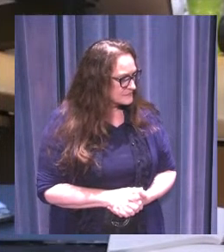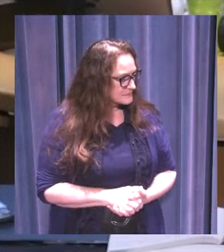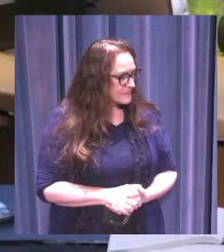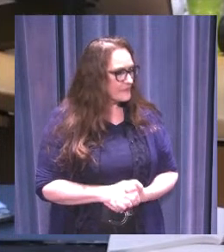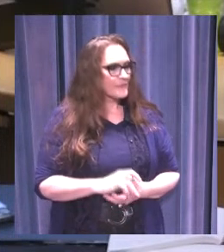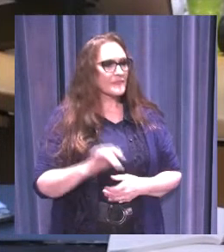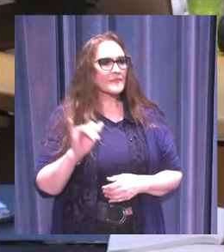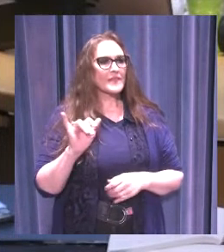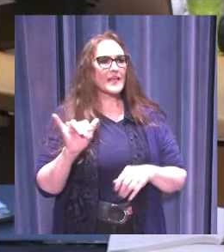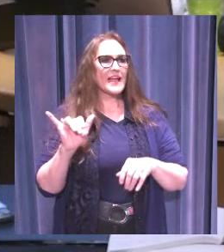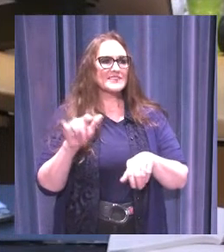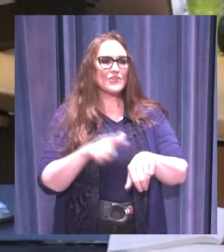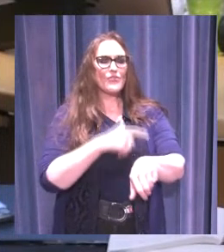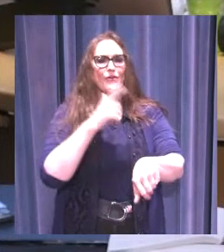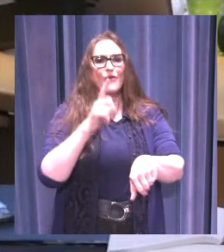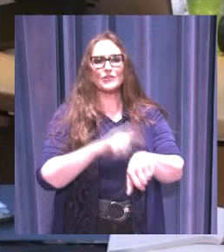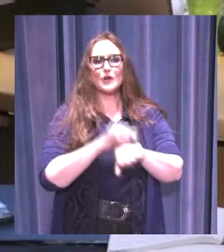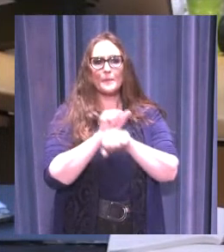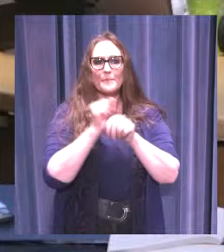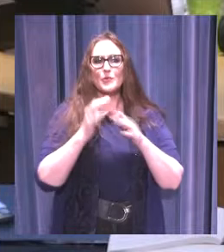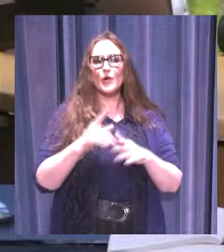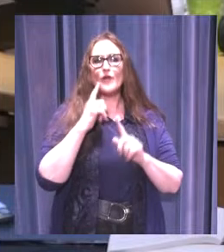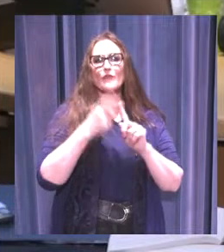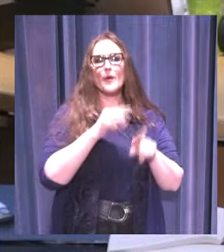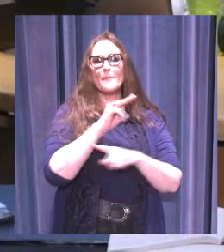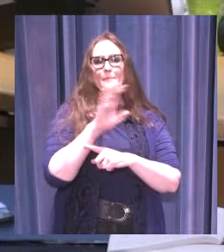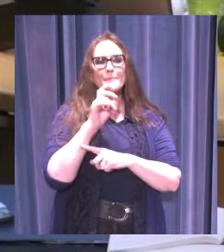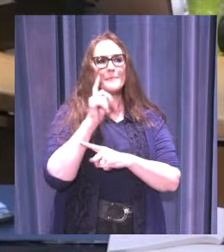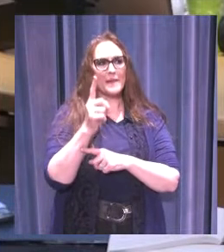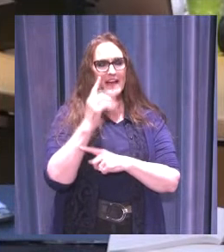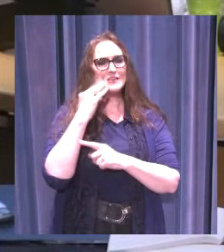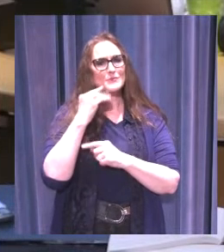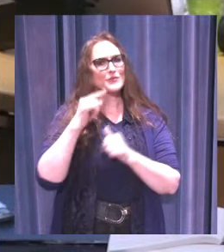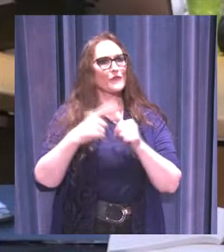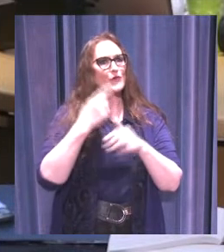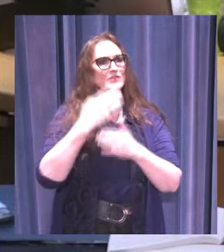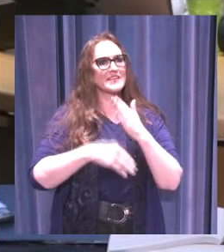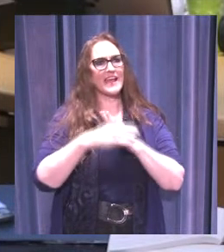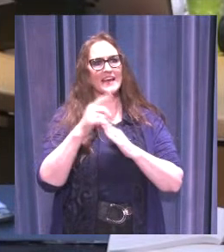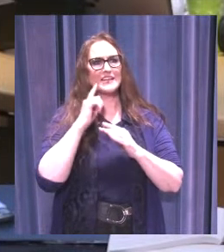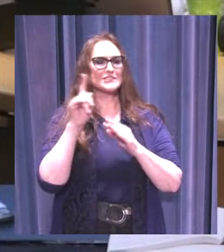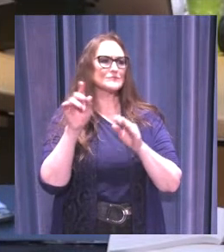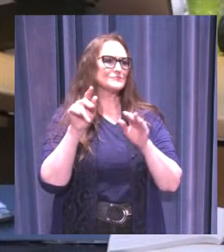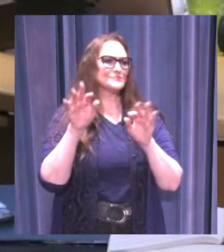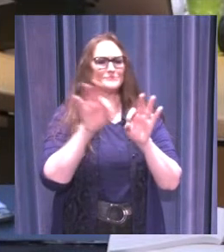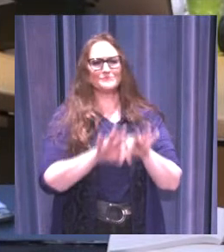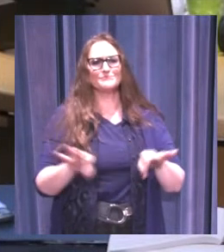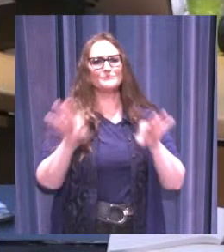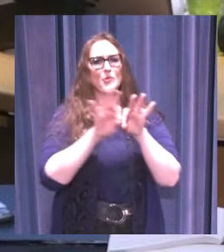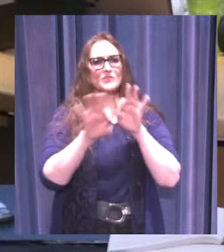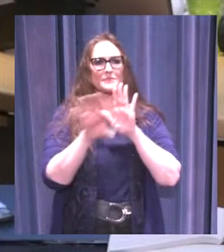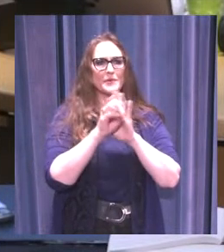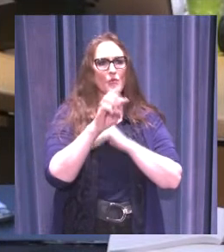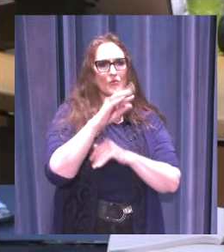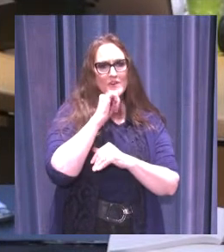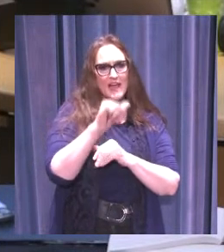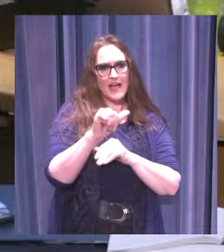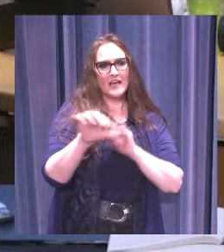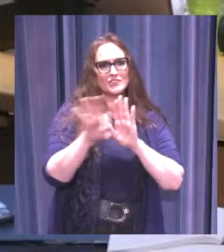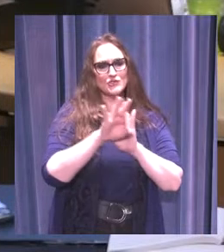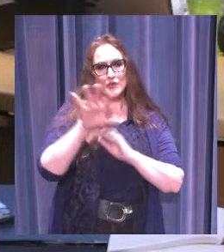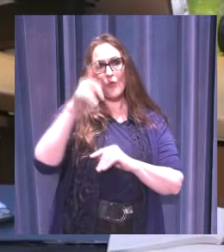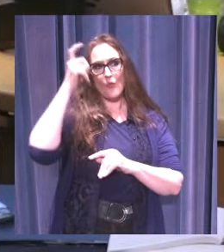As a long-term employee of Mott, I've experienced firsthand the paramount importance of choosing or not choosing a college president wisely and